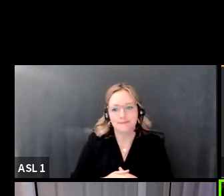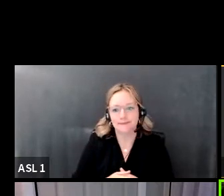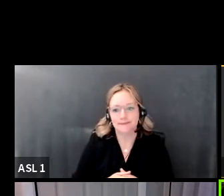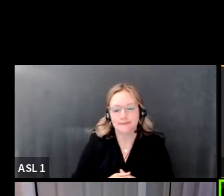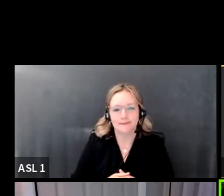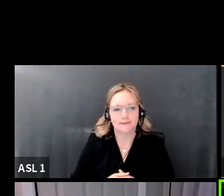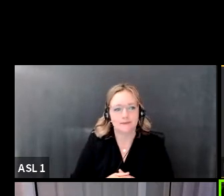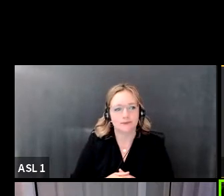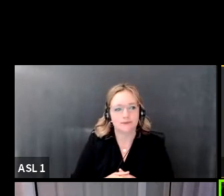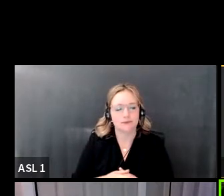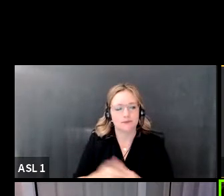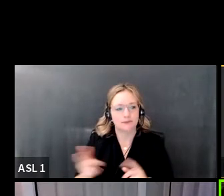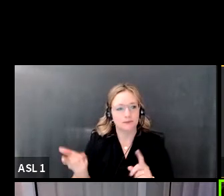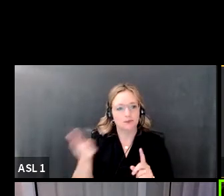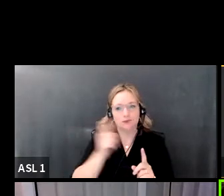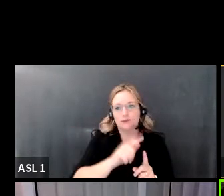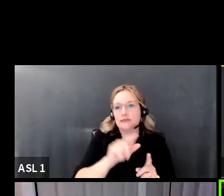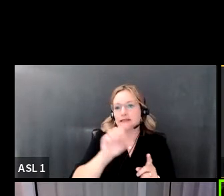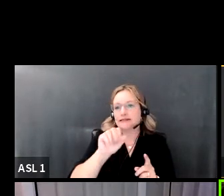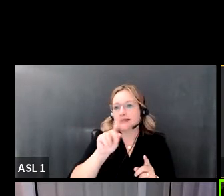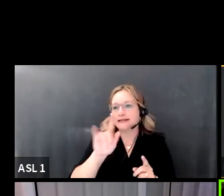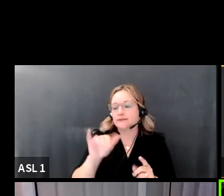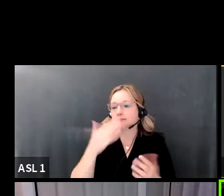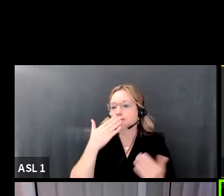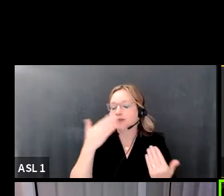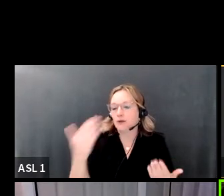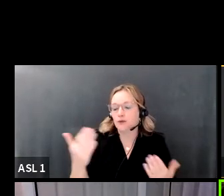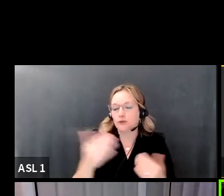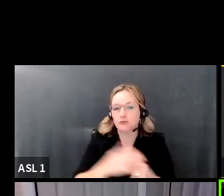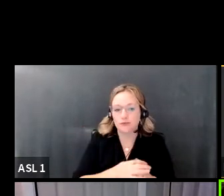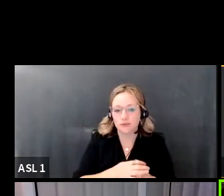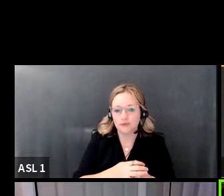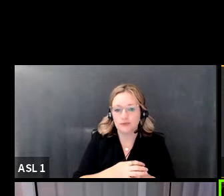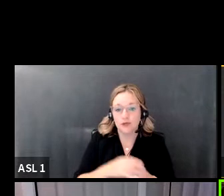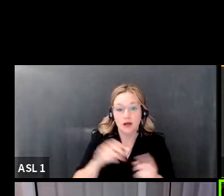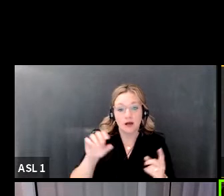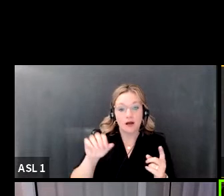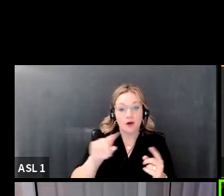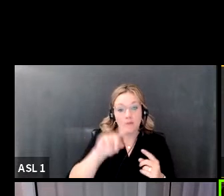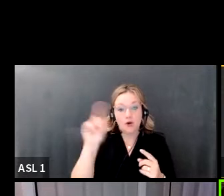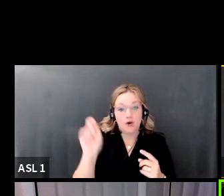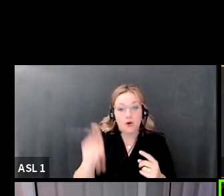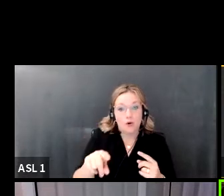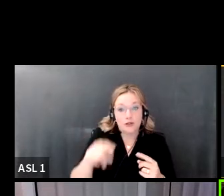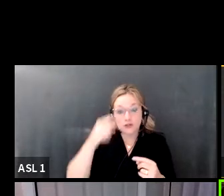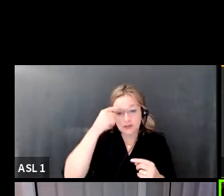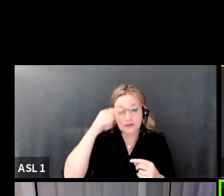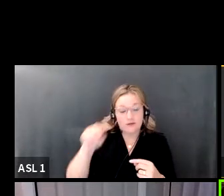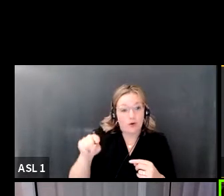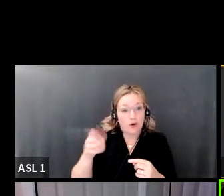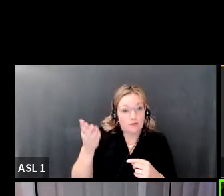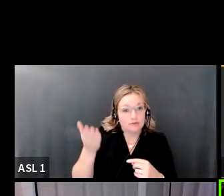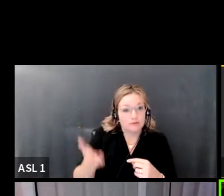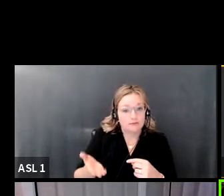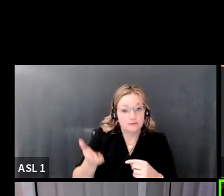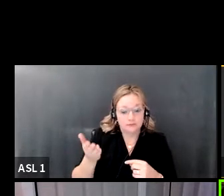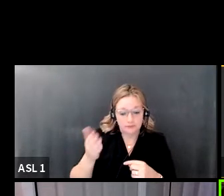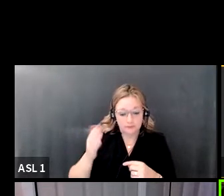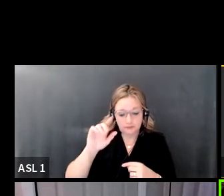thank you very much are there any questions uh for the delegate